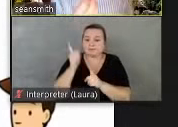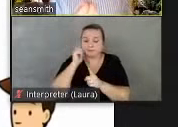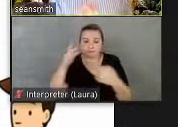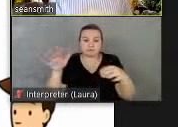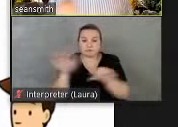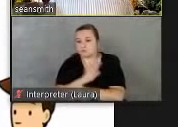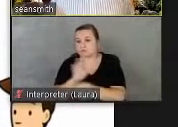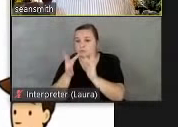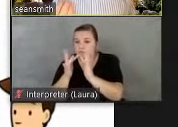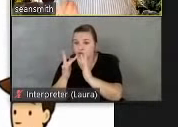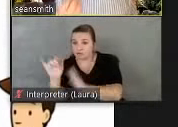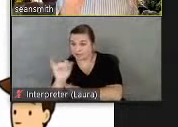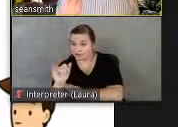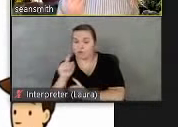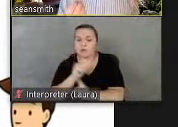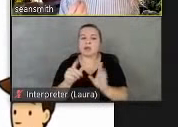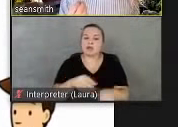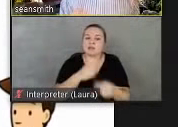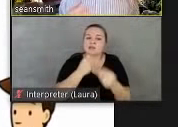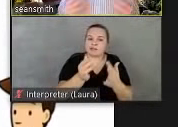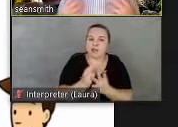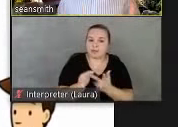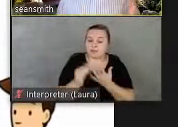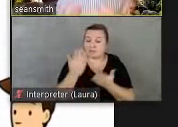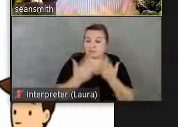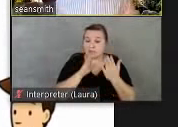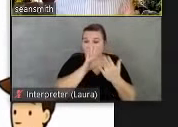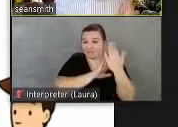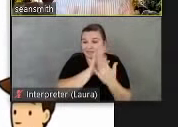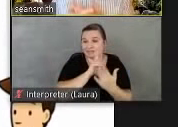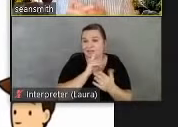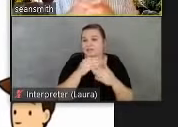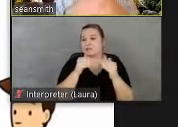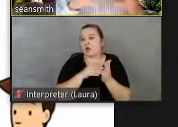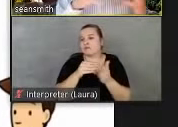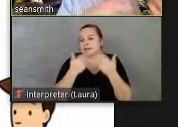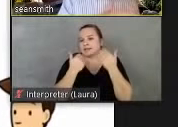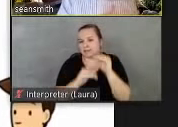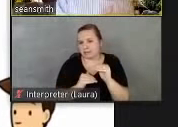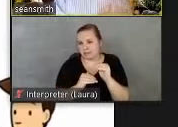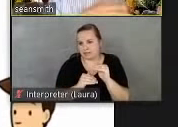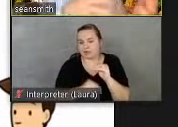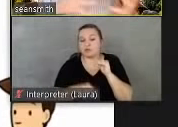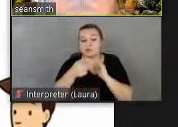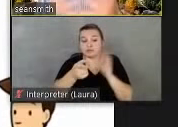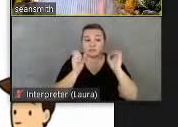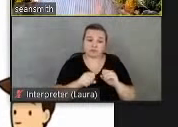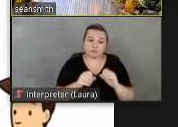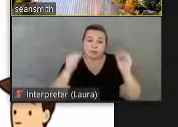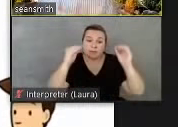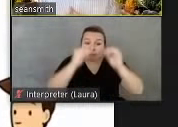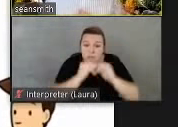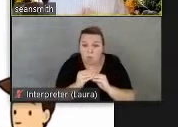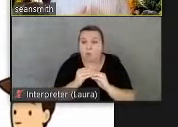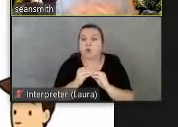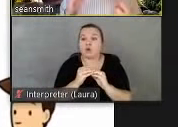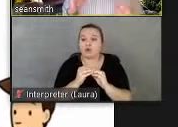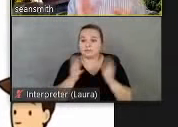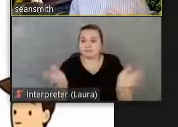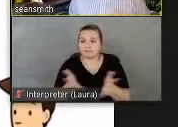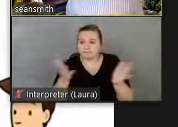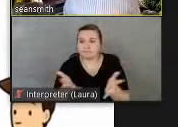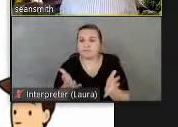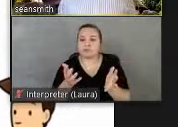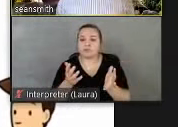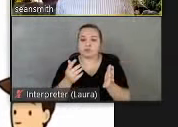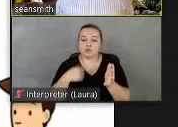those students those options that maybe in the face-to-face it's often limiting. So this is where it could potentially be even more inclusionary, but also